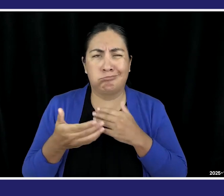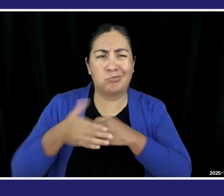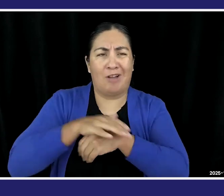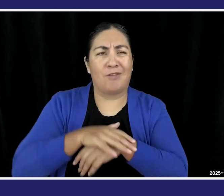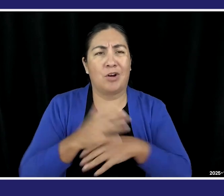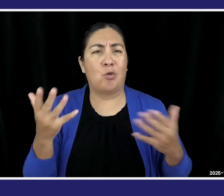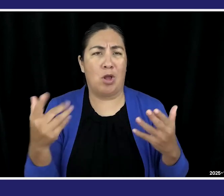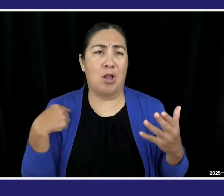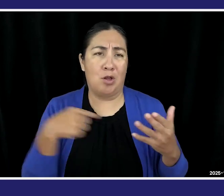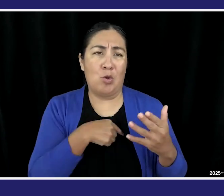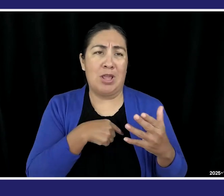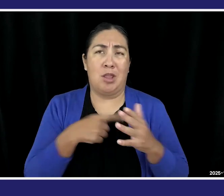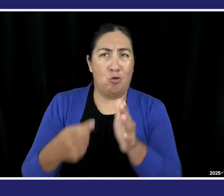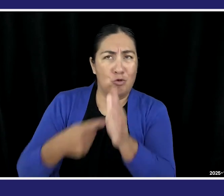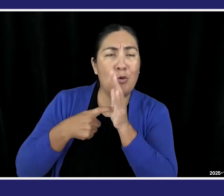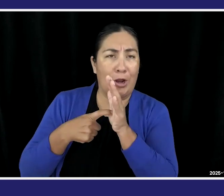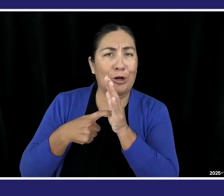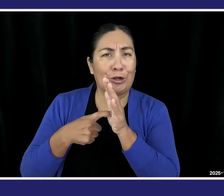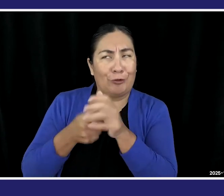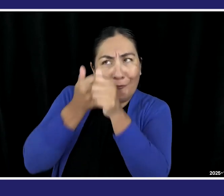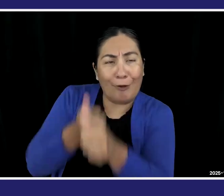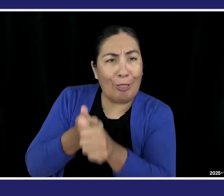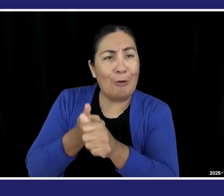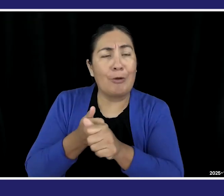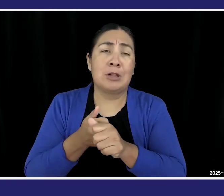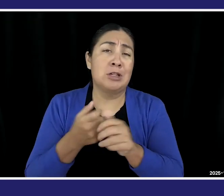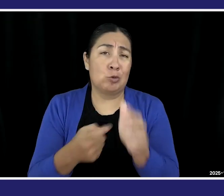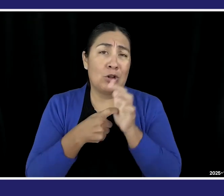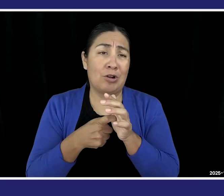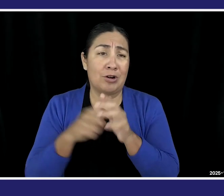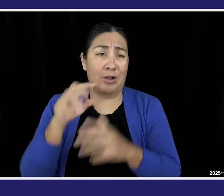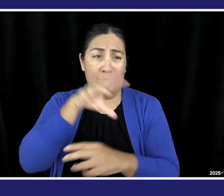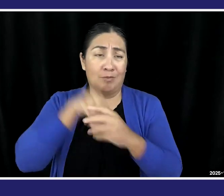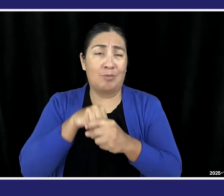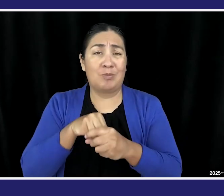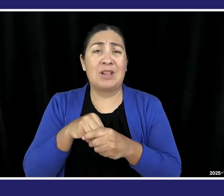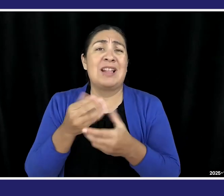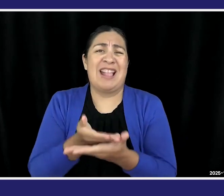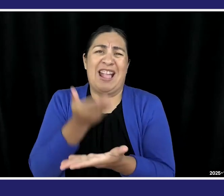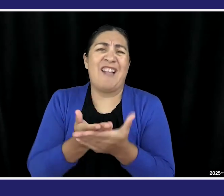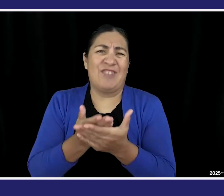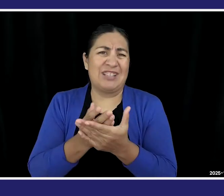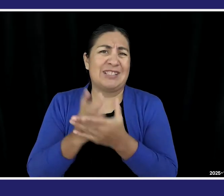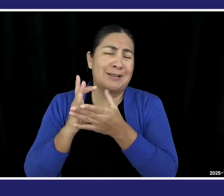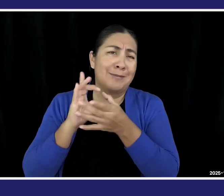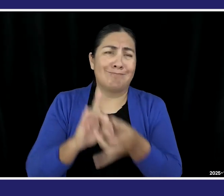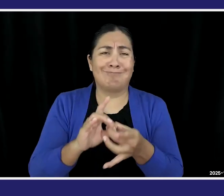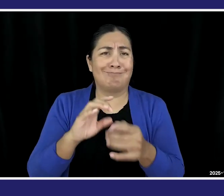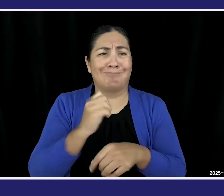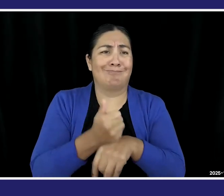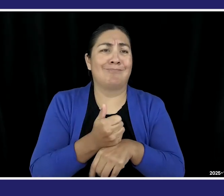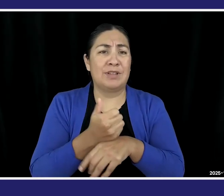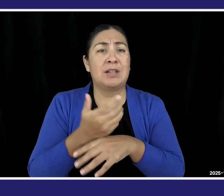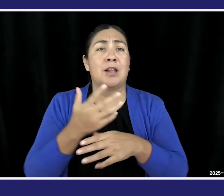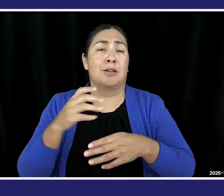we are going to be required to do. We must incorporate evidence-based or are promising community-defined